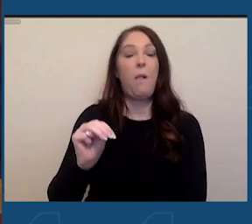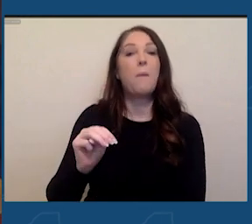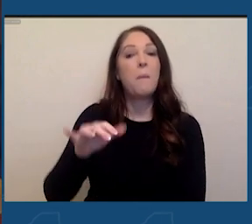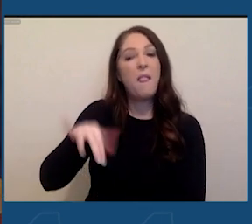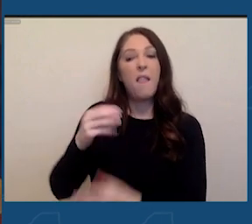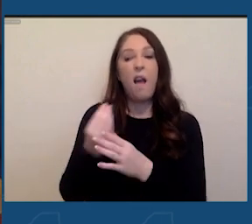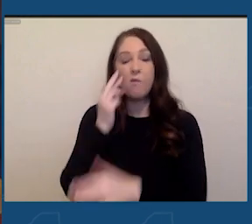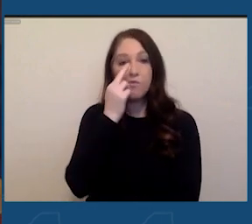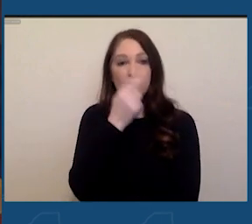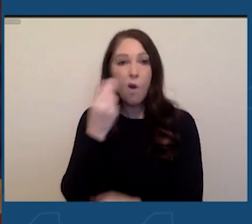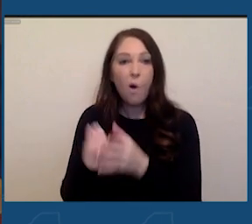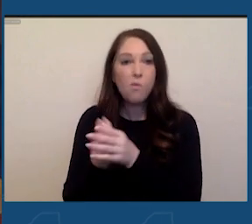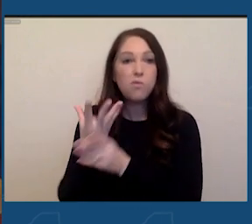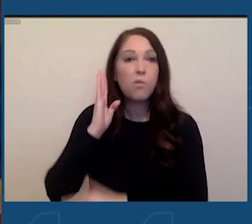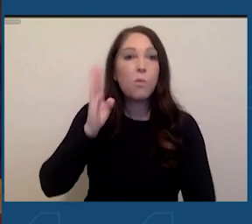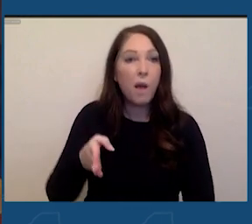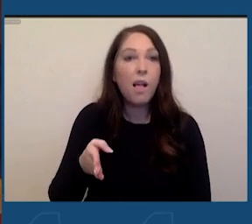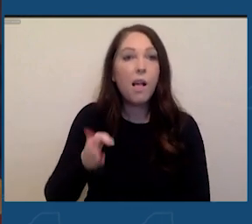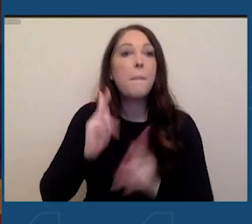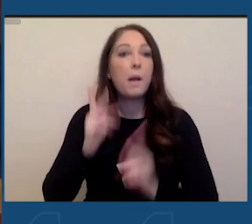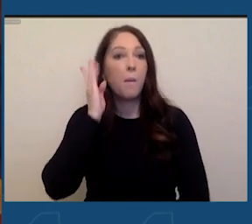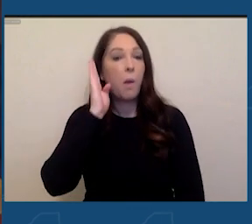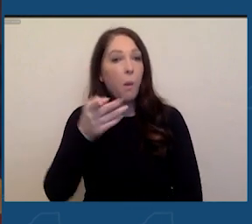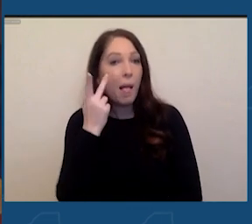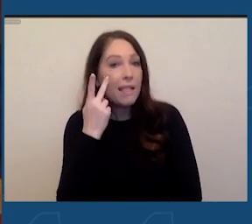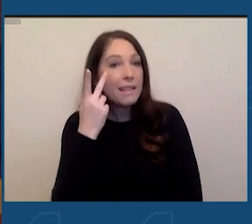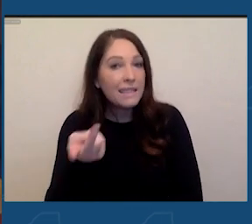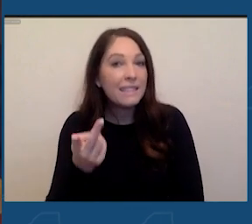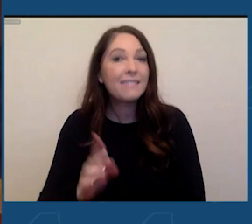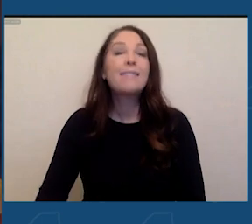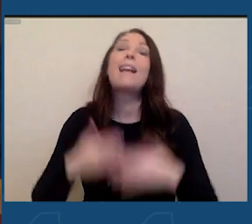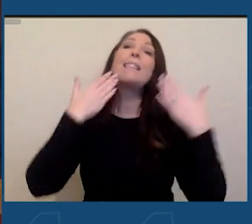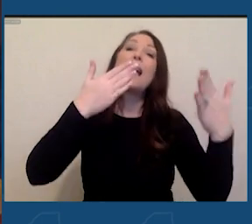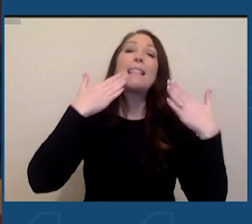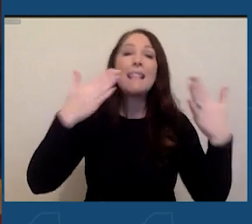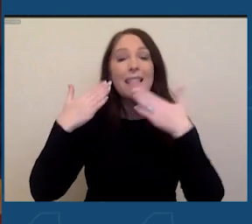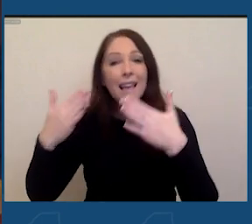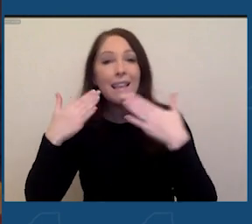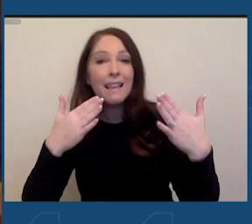place. Thank you. Felicidades, felicidades. And let